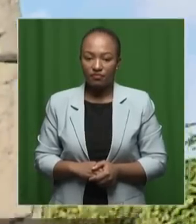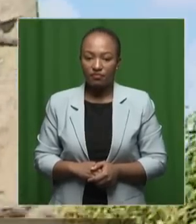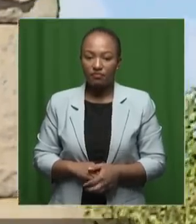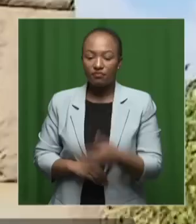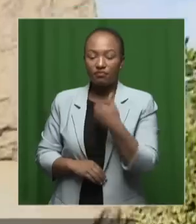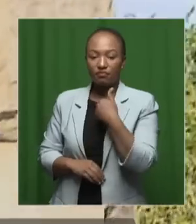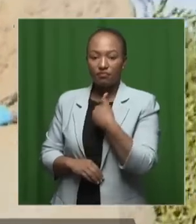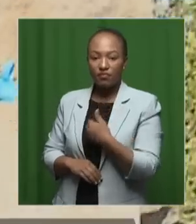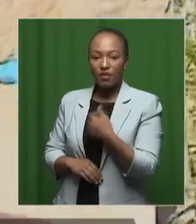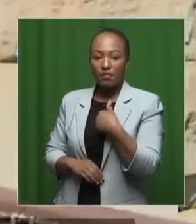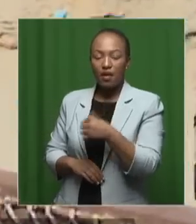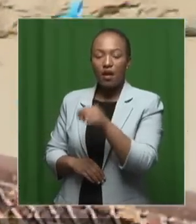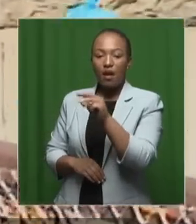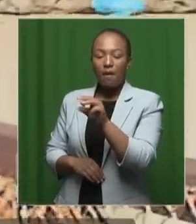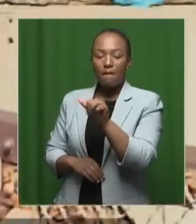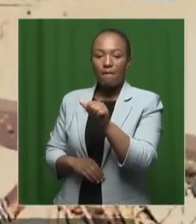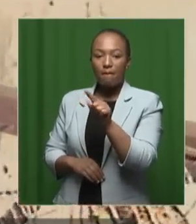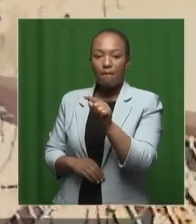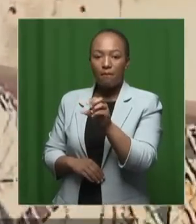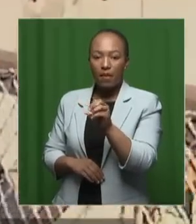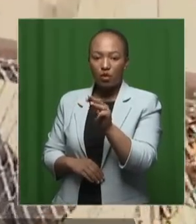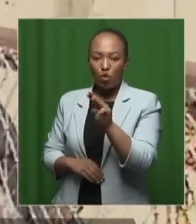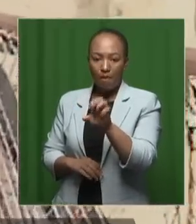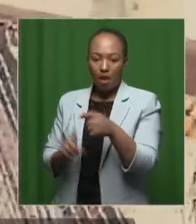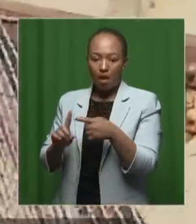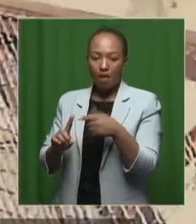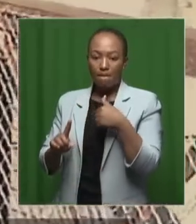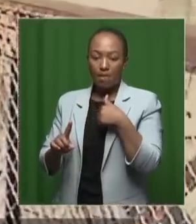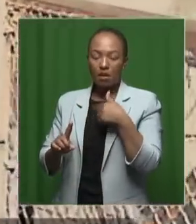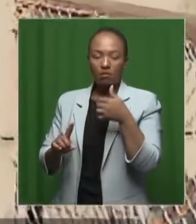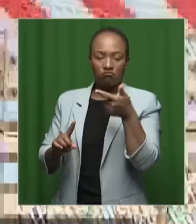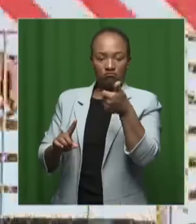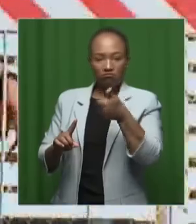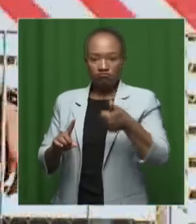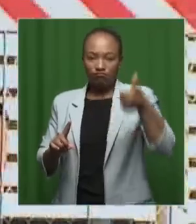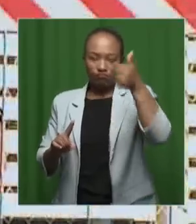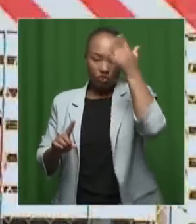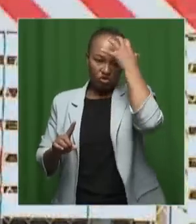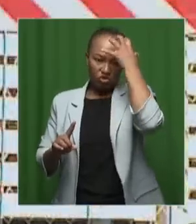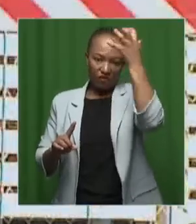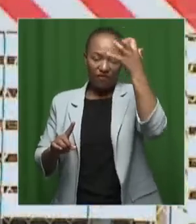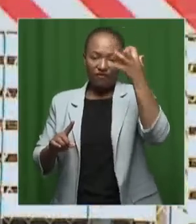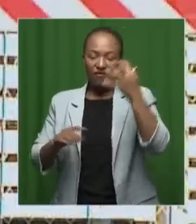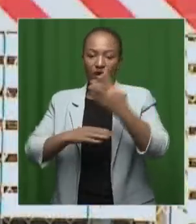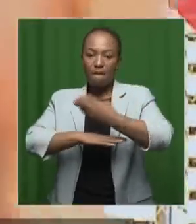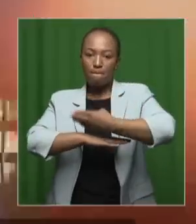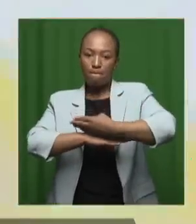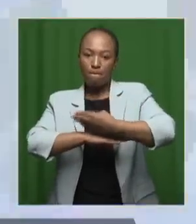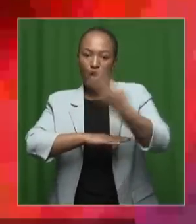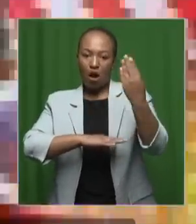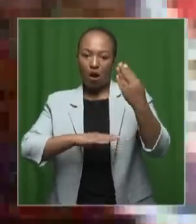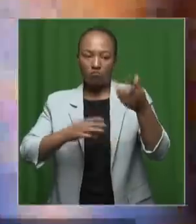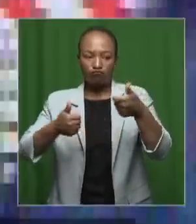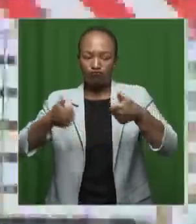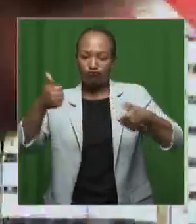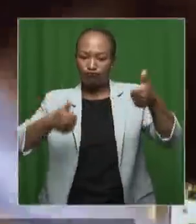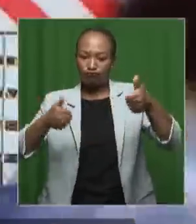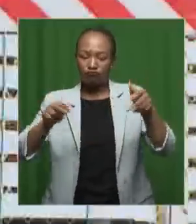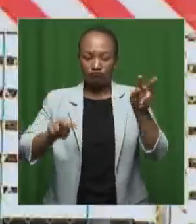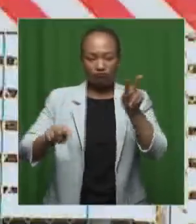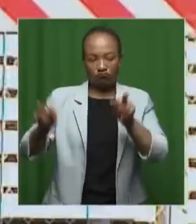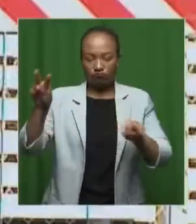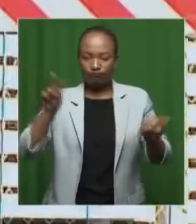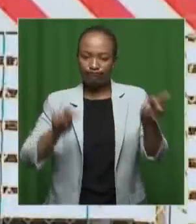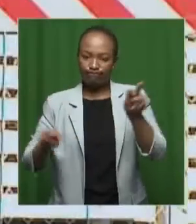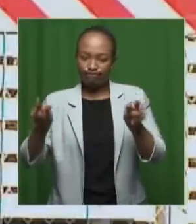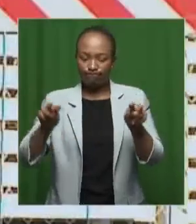Matumi Reginald Munyela. I'm the chief border guard Mona Beitbridge. I'm in charge of the border guards. Our role is very